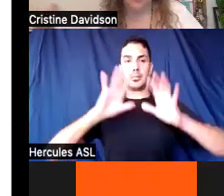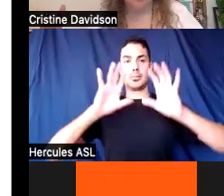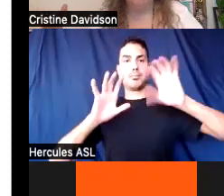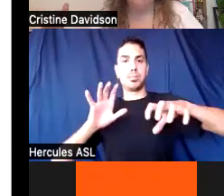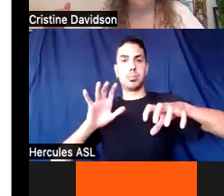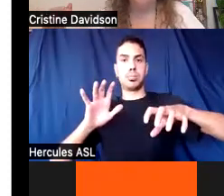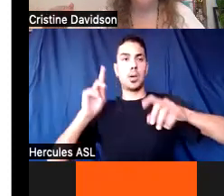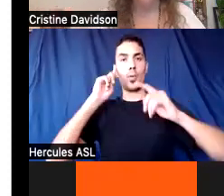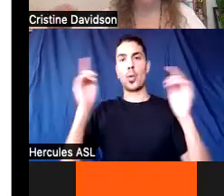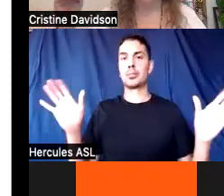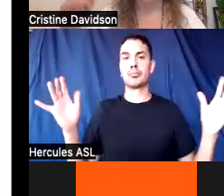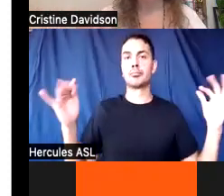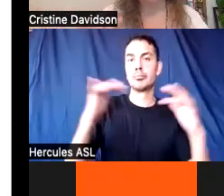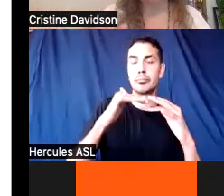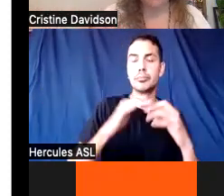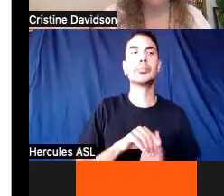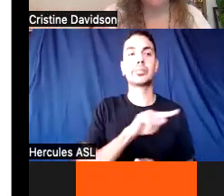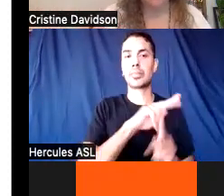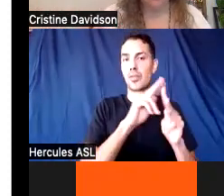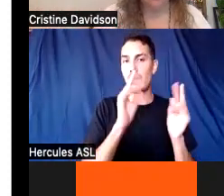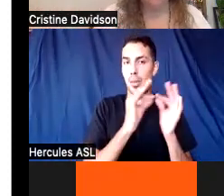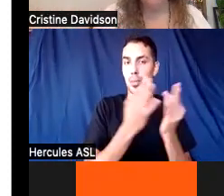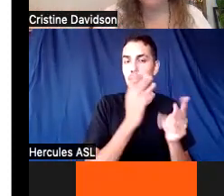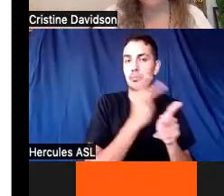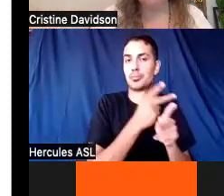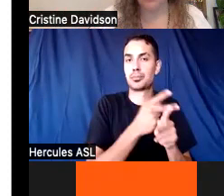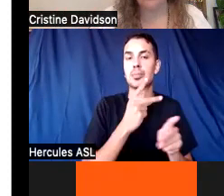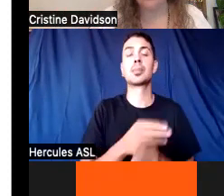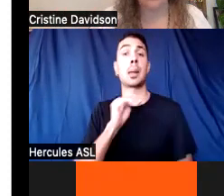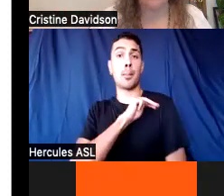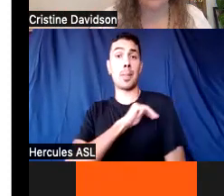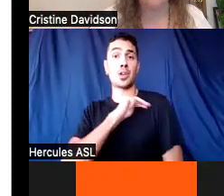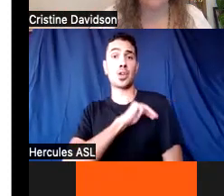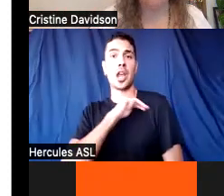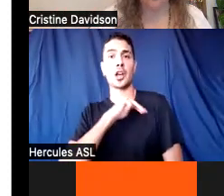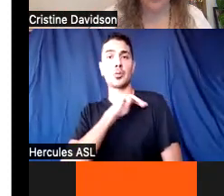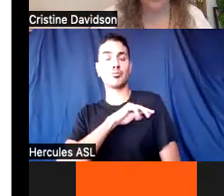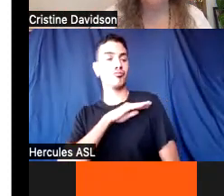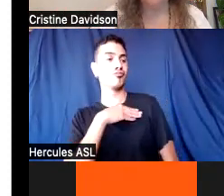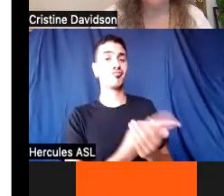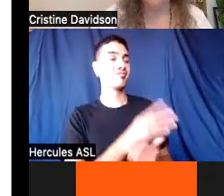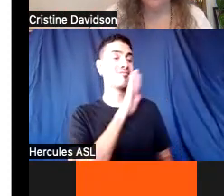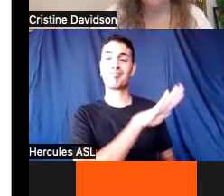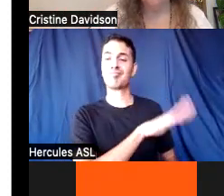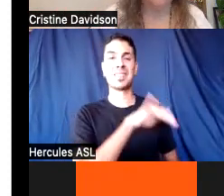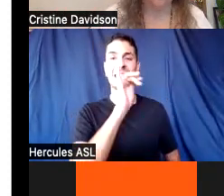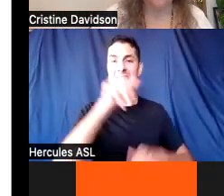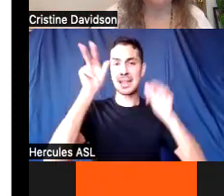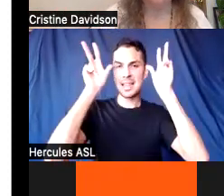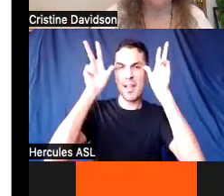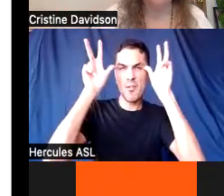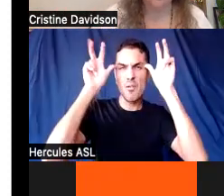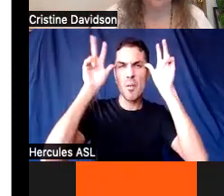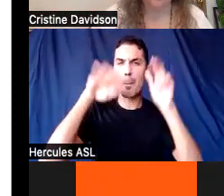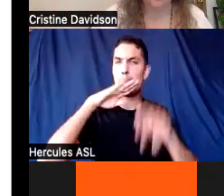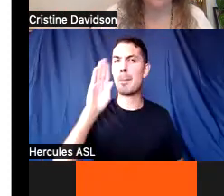missionaries came, they told this family, you have to stop practicing that. That's the devil's way. And you need to